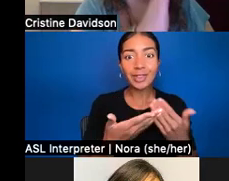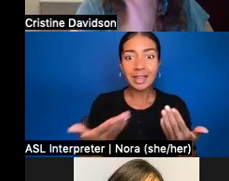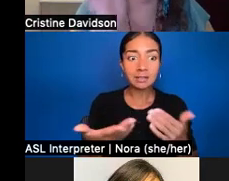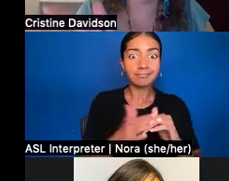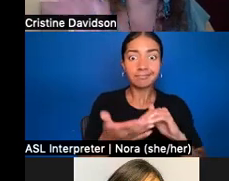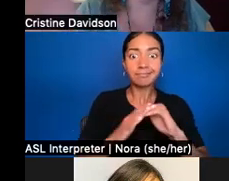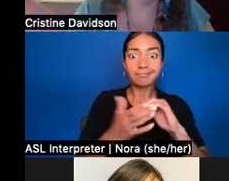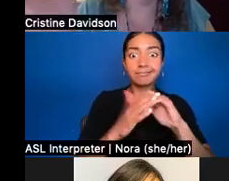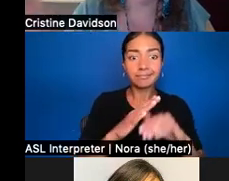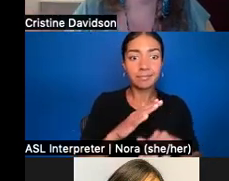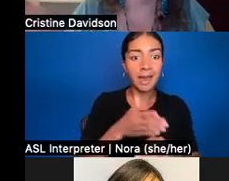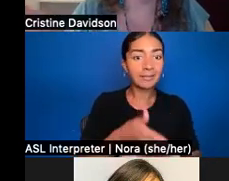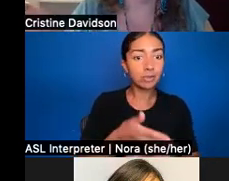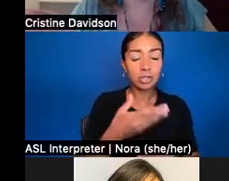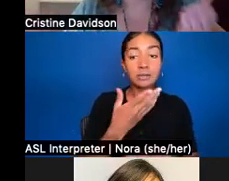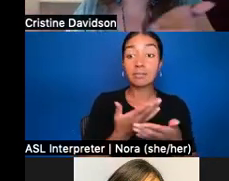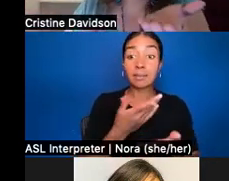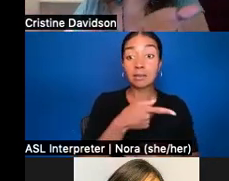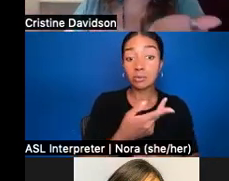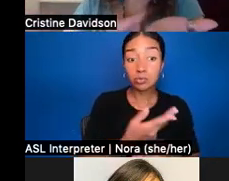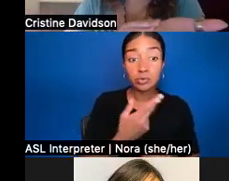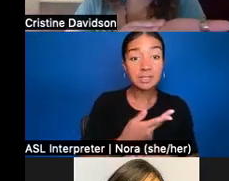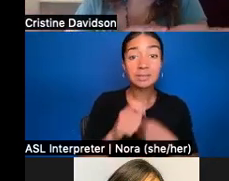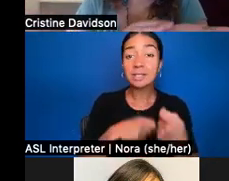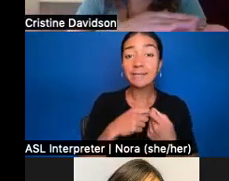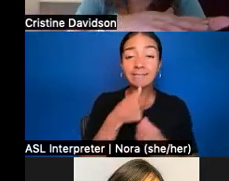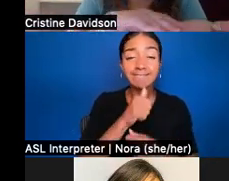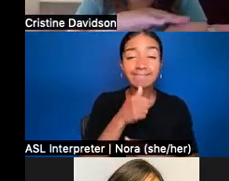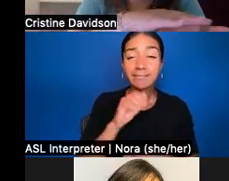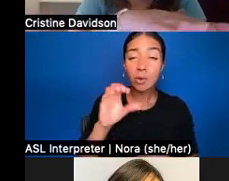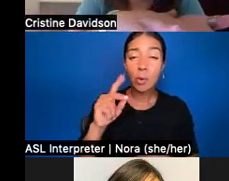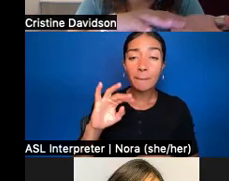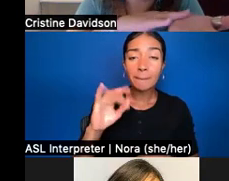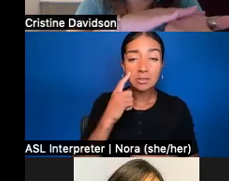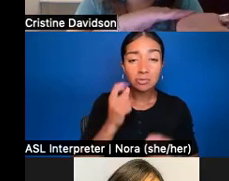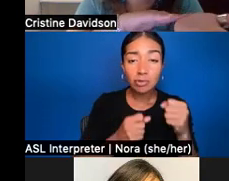have to navigate that, right? All at the root of